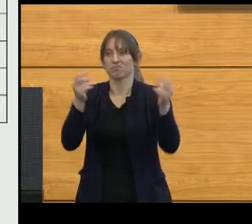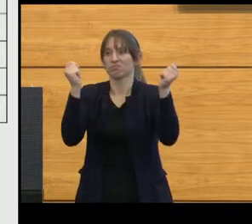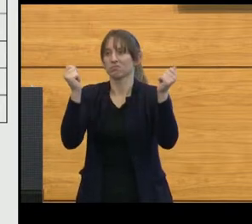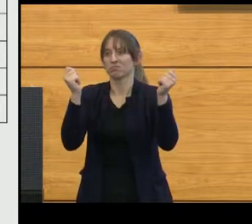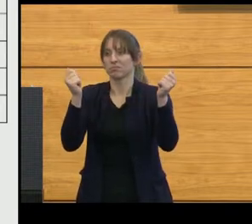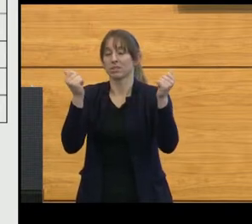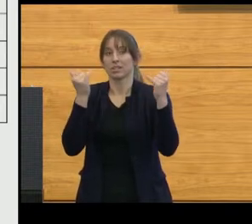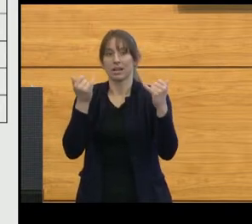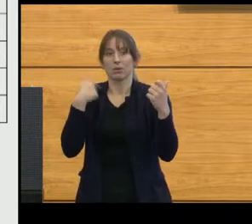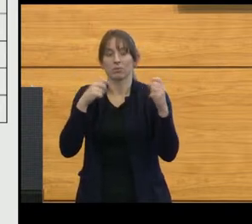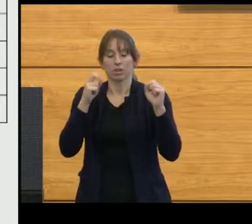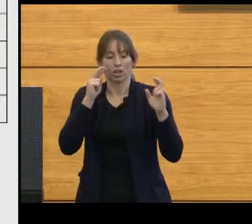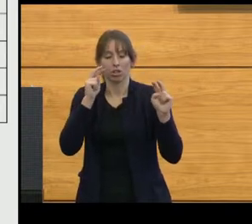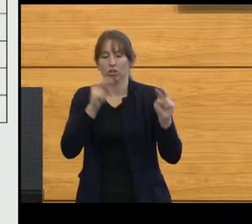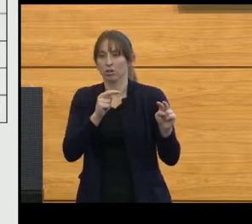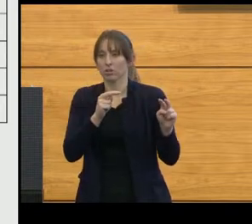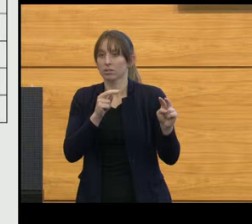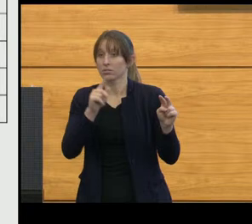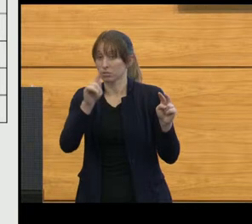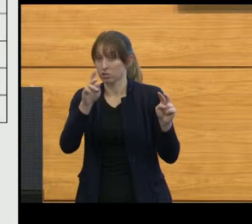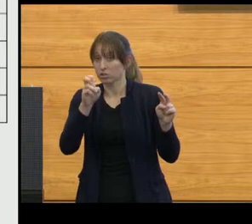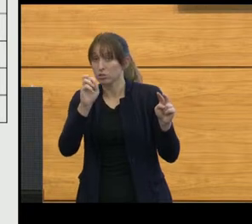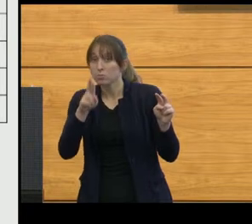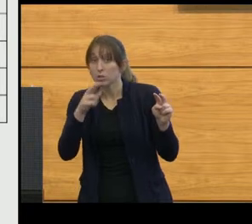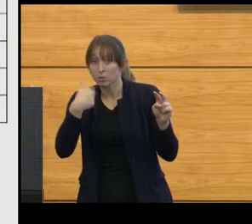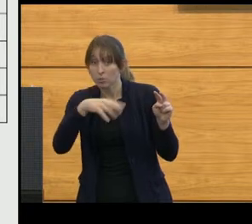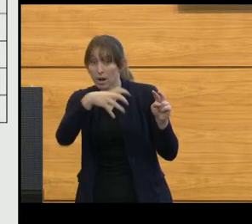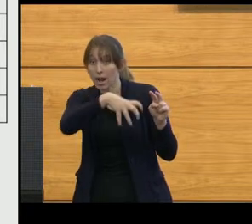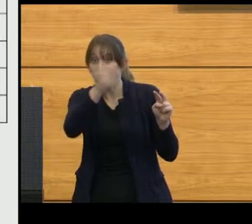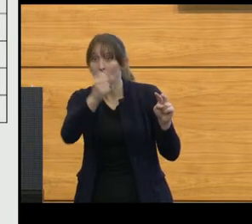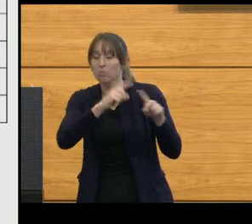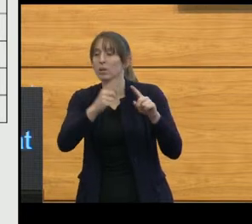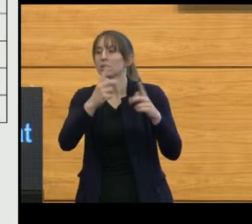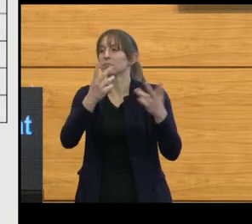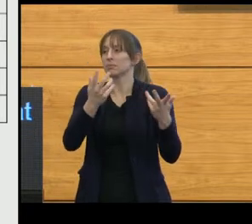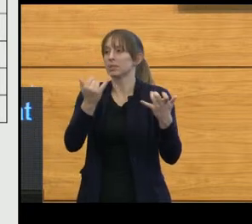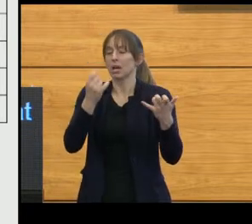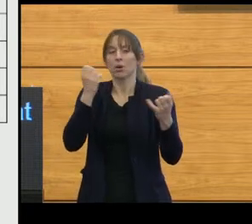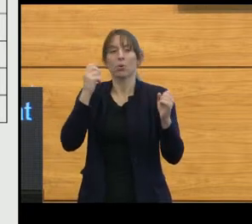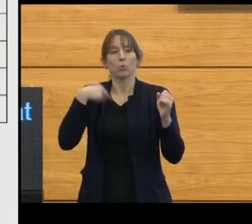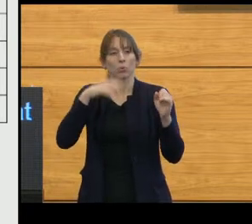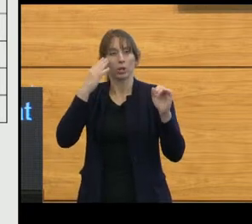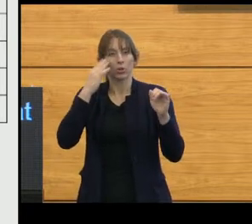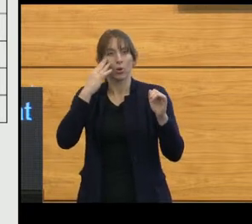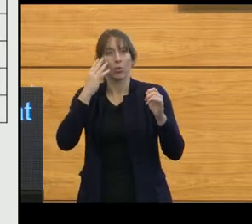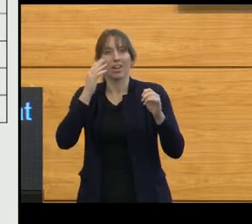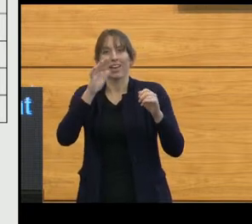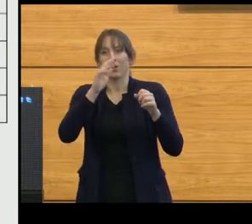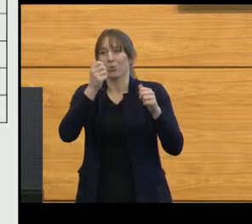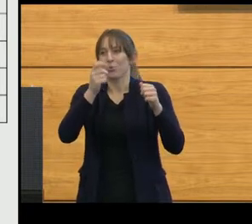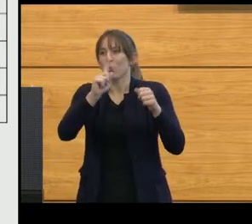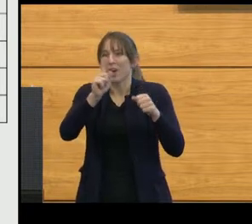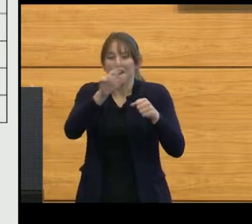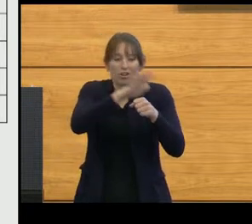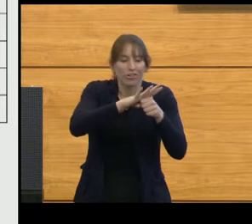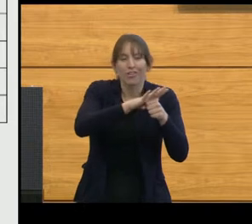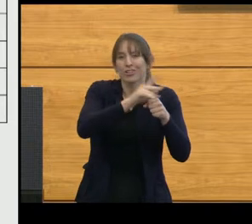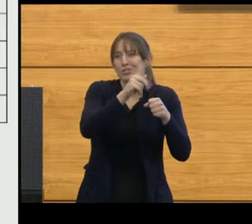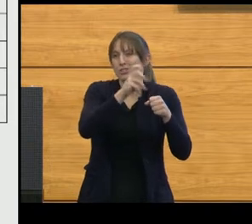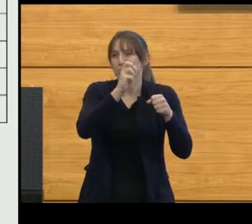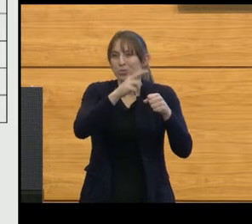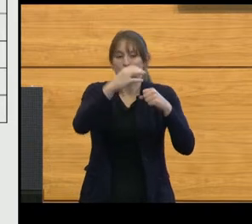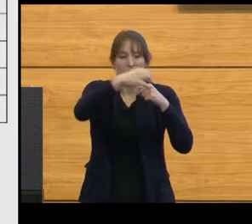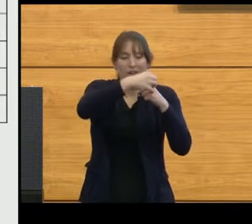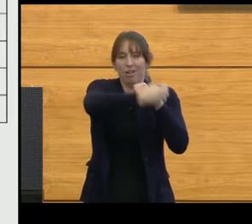not just at whether or not it's a tumor that we're taking out, but the type of tumor, the area of tumor that we're resecting, and